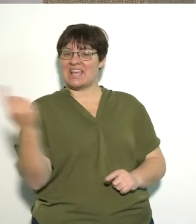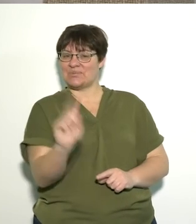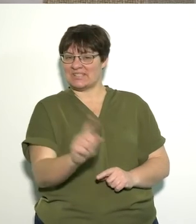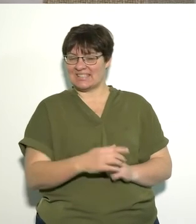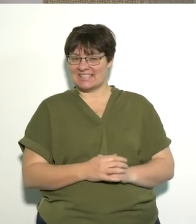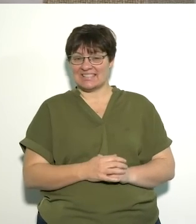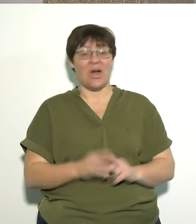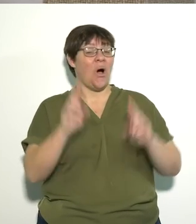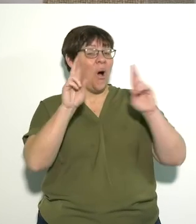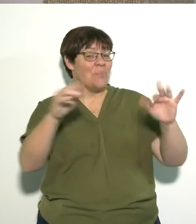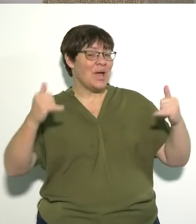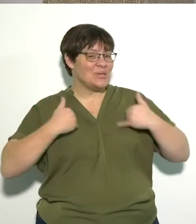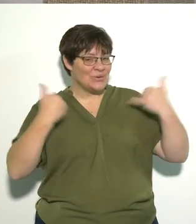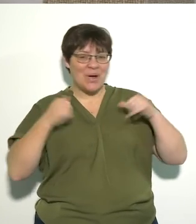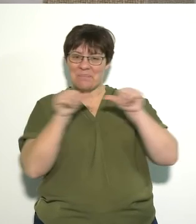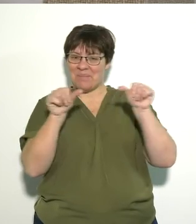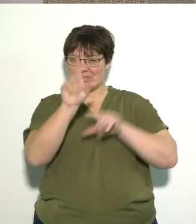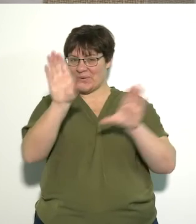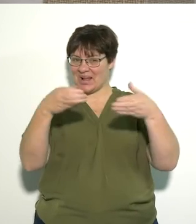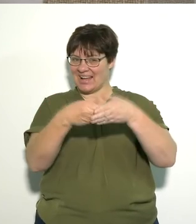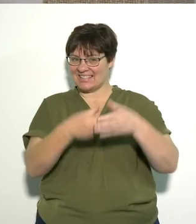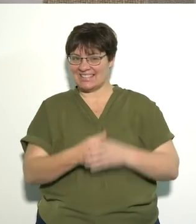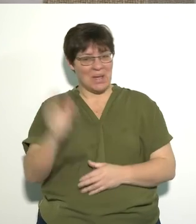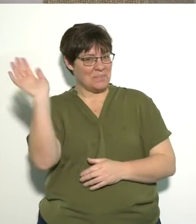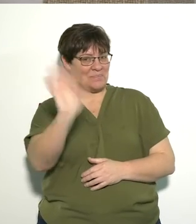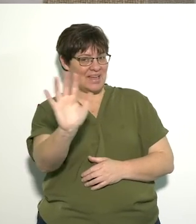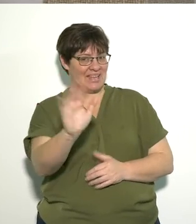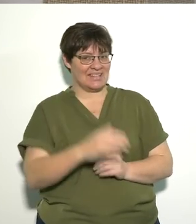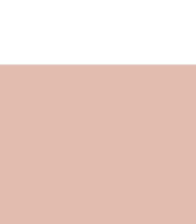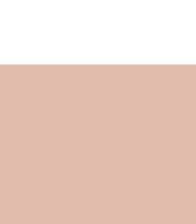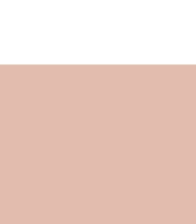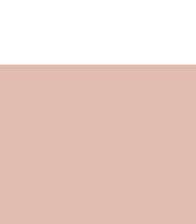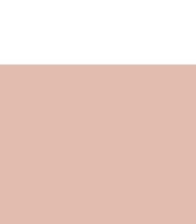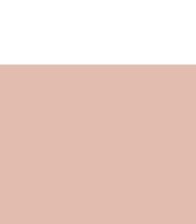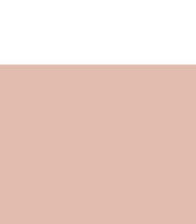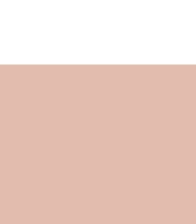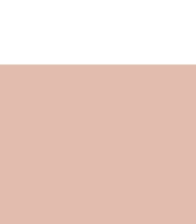items were. I hope you have lots of fun measuring in your classrooms. Bye.